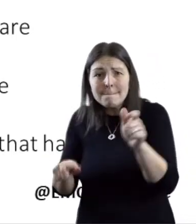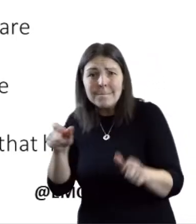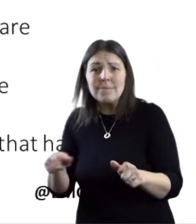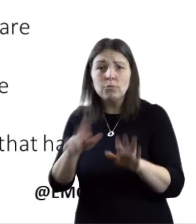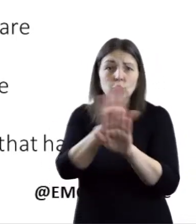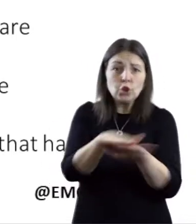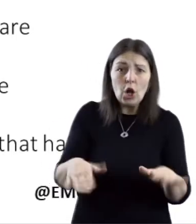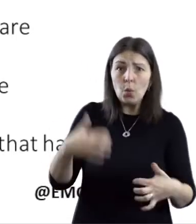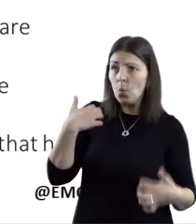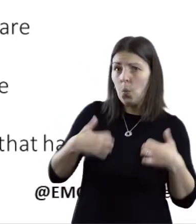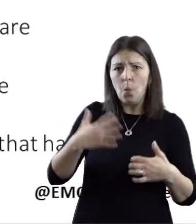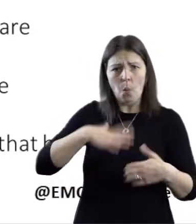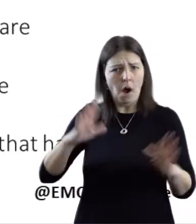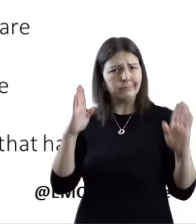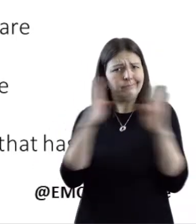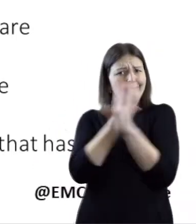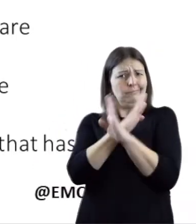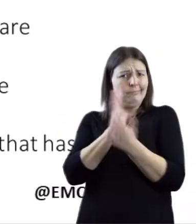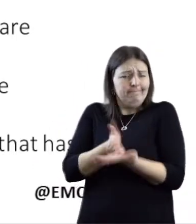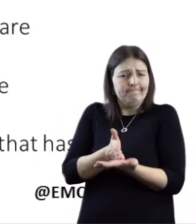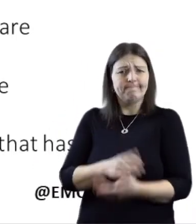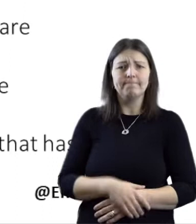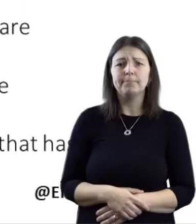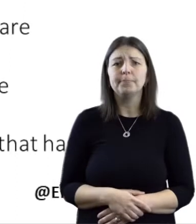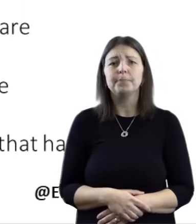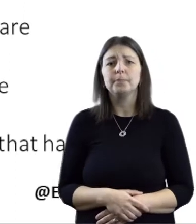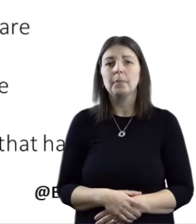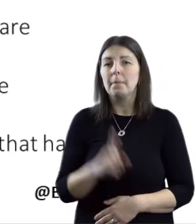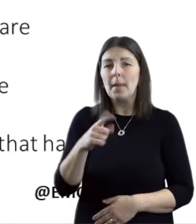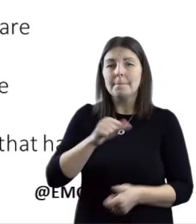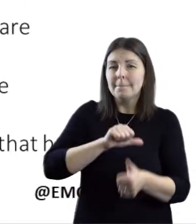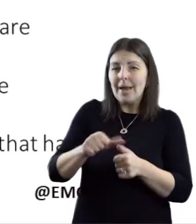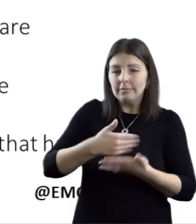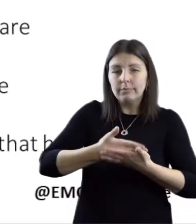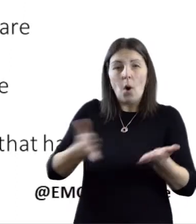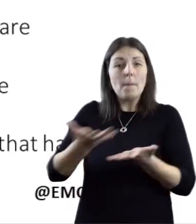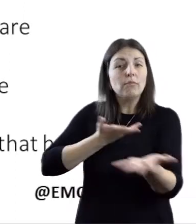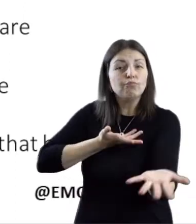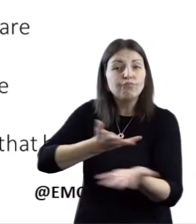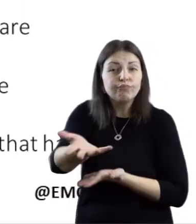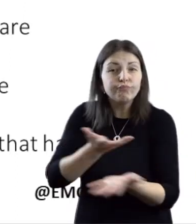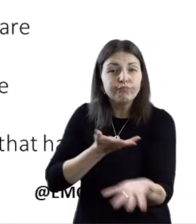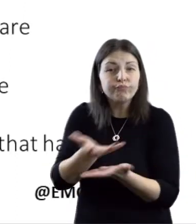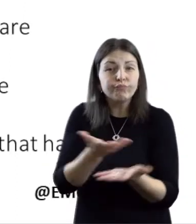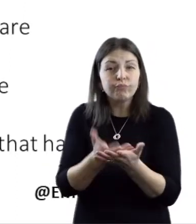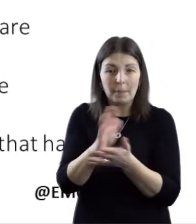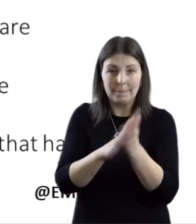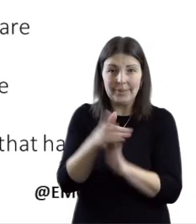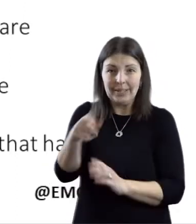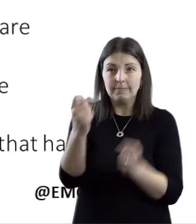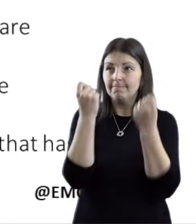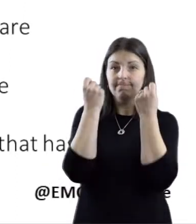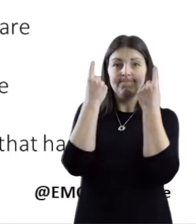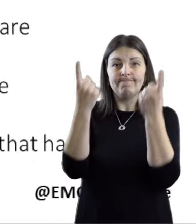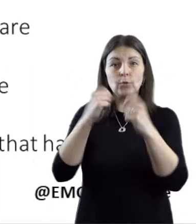child. Some other topics we suggest to talk about are places that they're visiting online, how long that